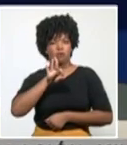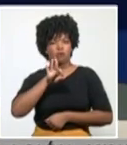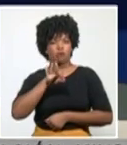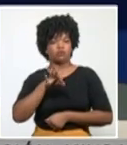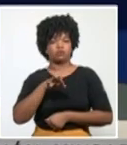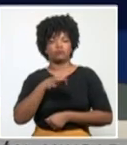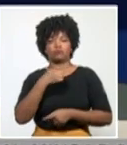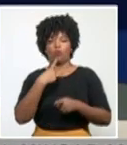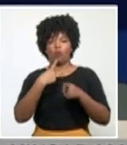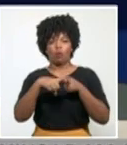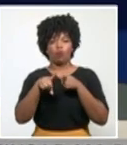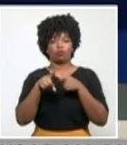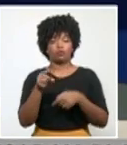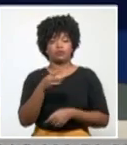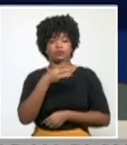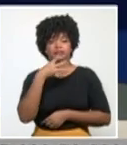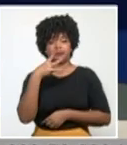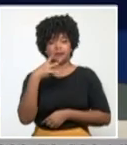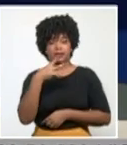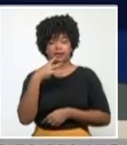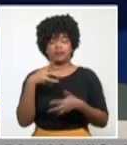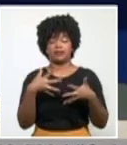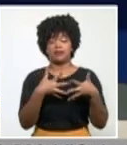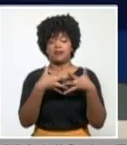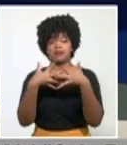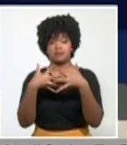Grenada, St. Kitts and Nevis, and the United States with